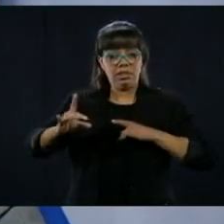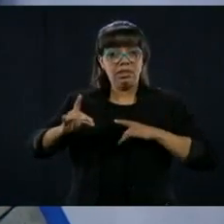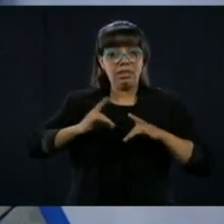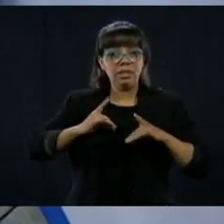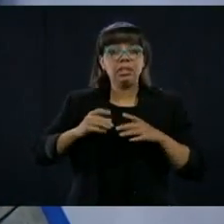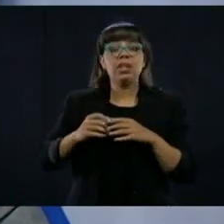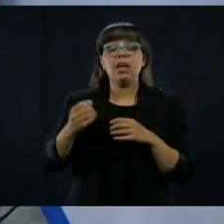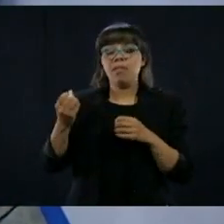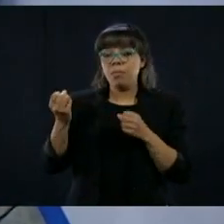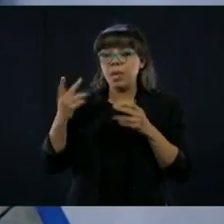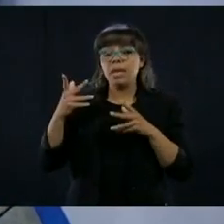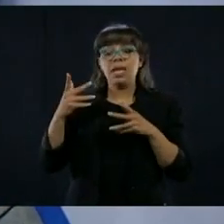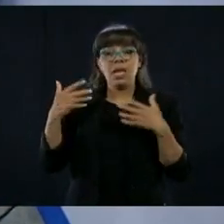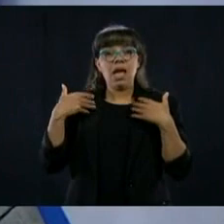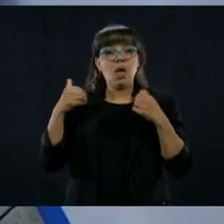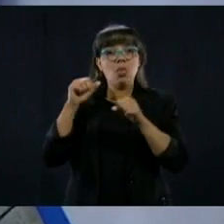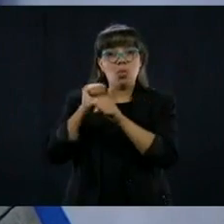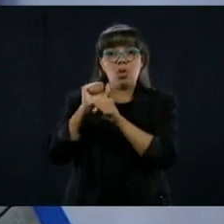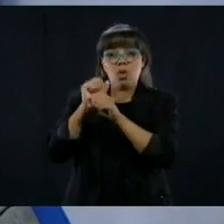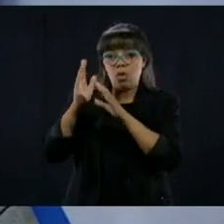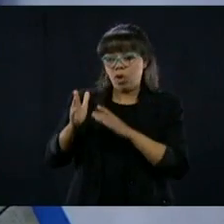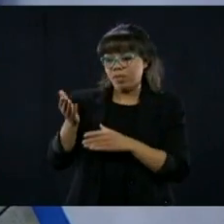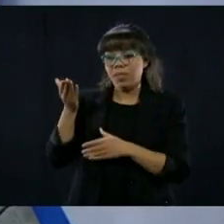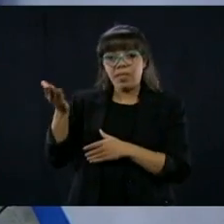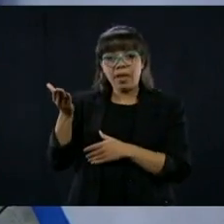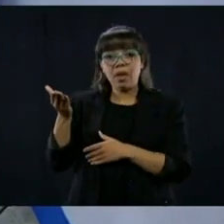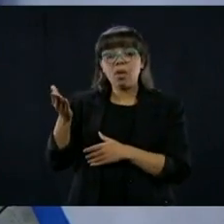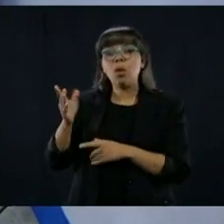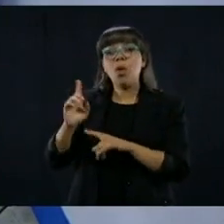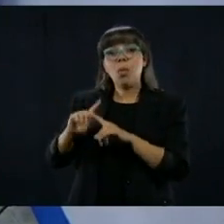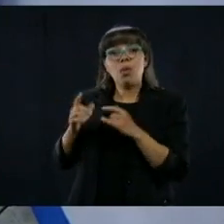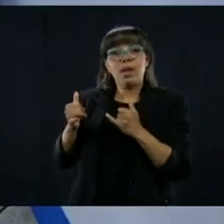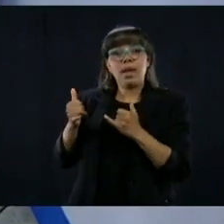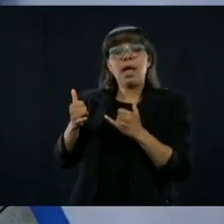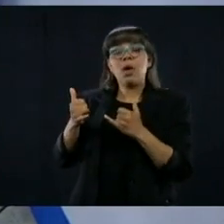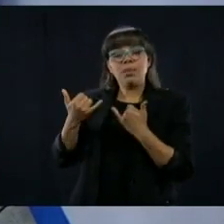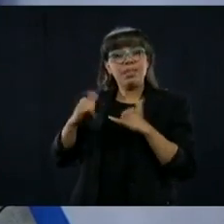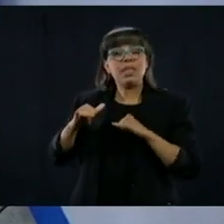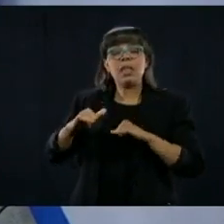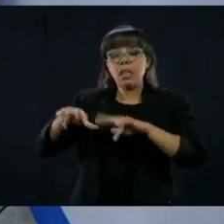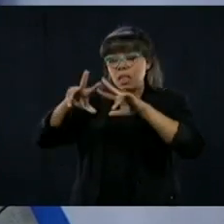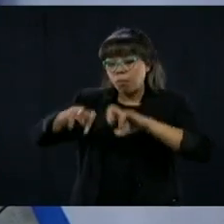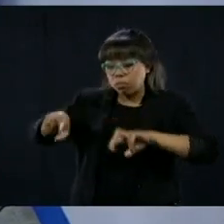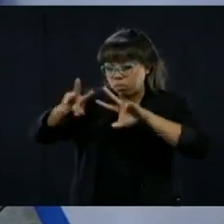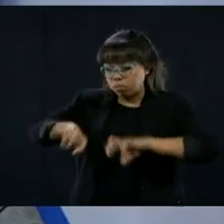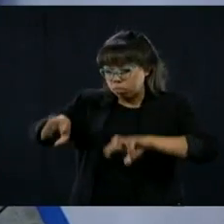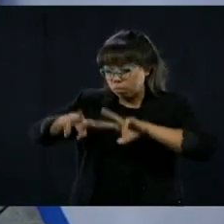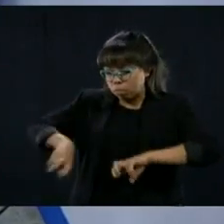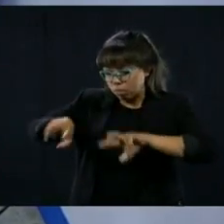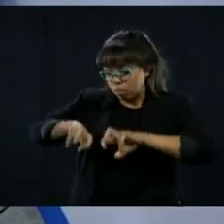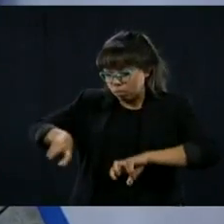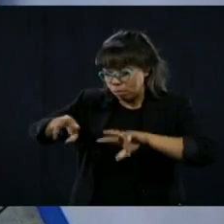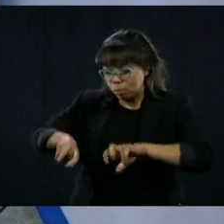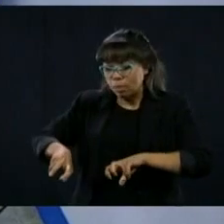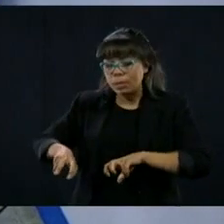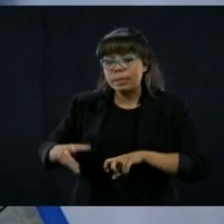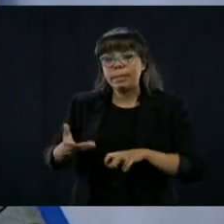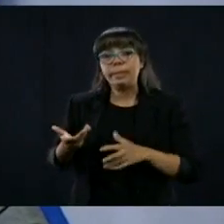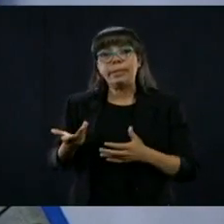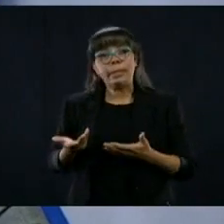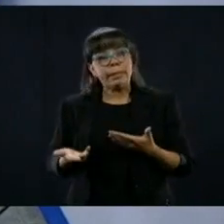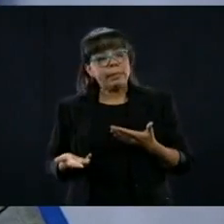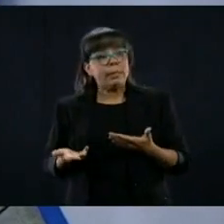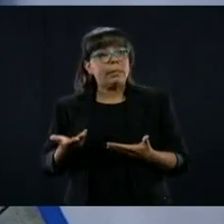I need to get more information from the investigation done by Montreal, actually, in that place. Probably that